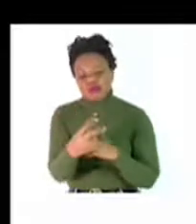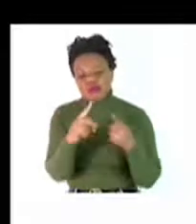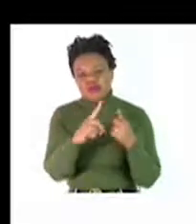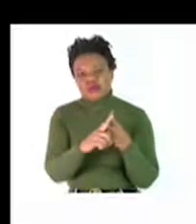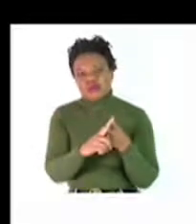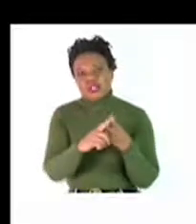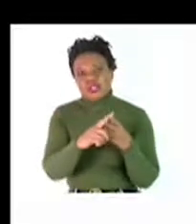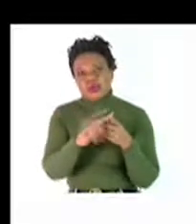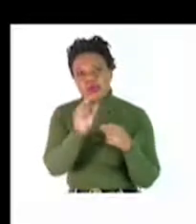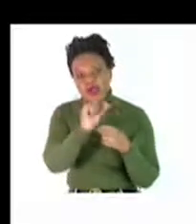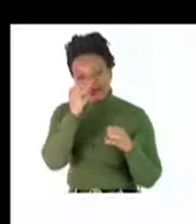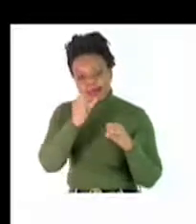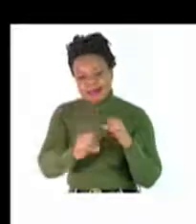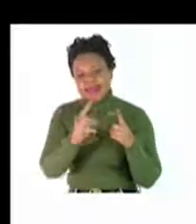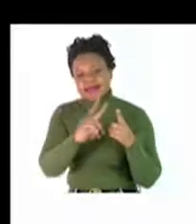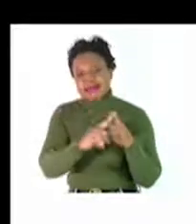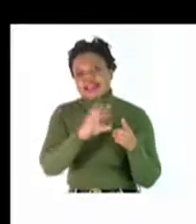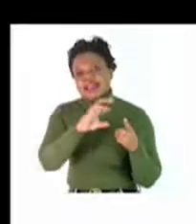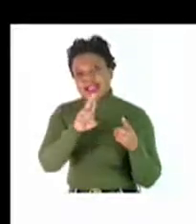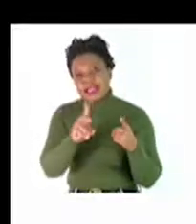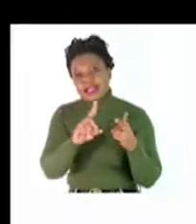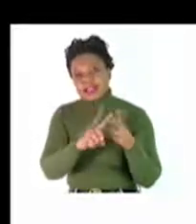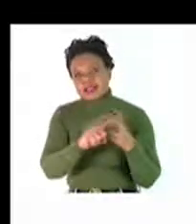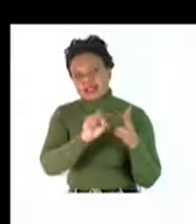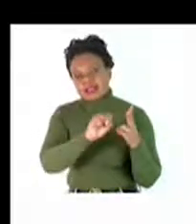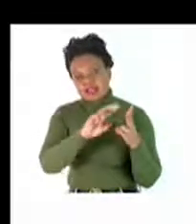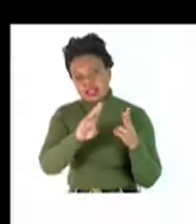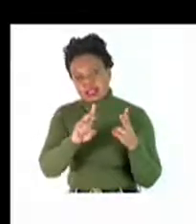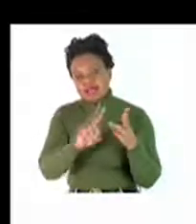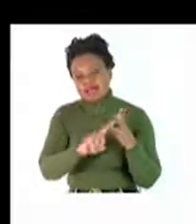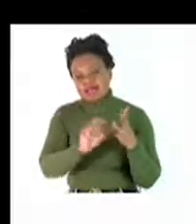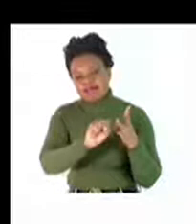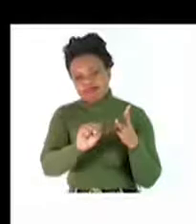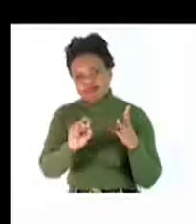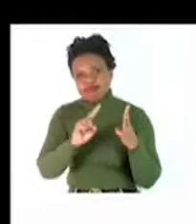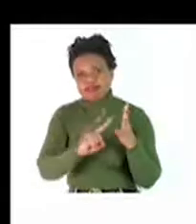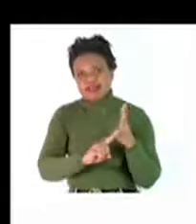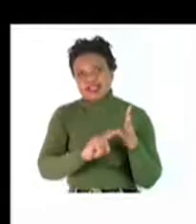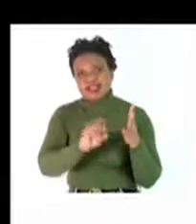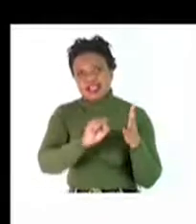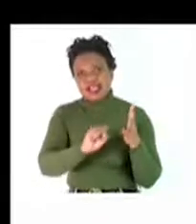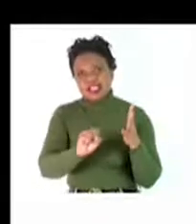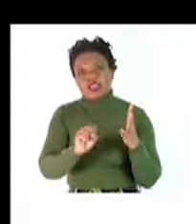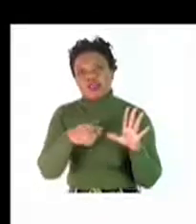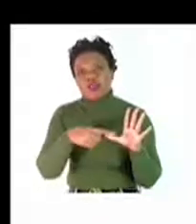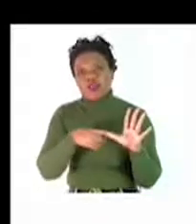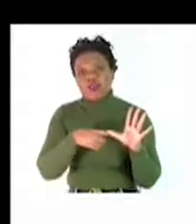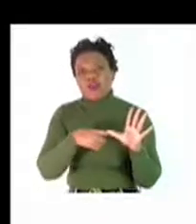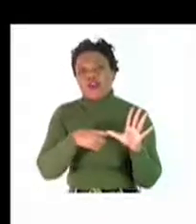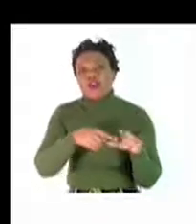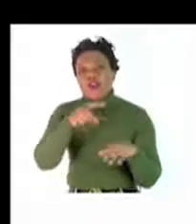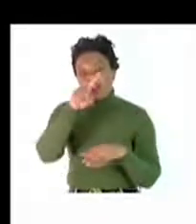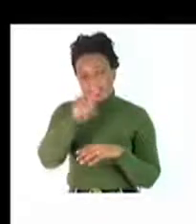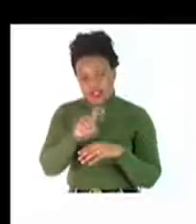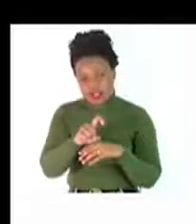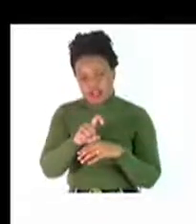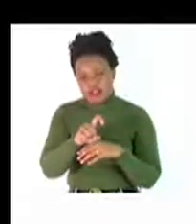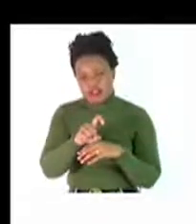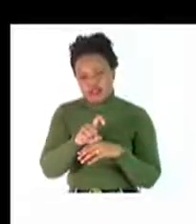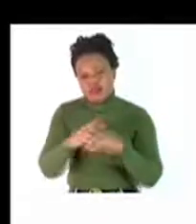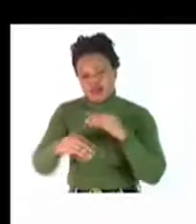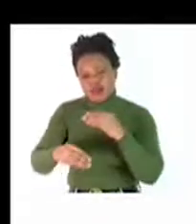SH, SS or double S, S or X, we add an ES